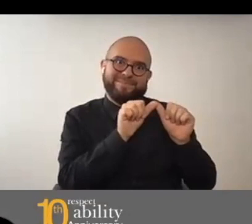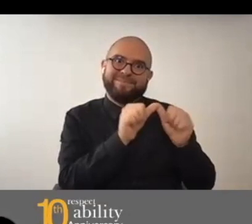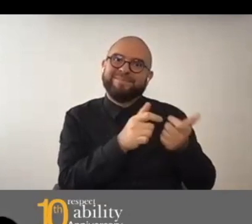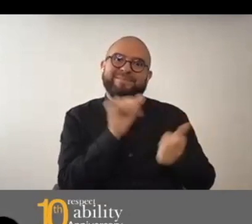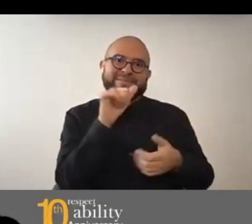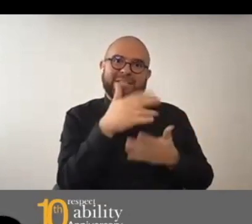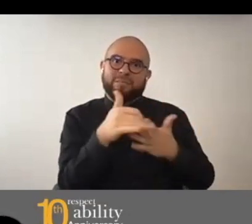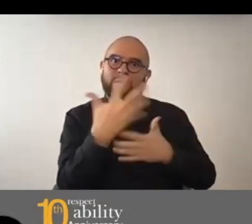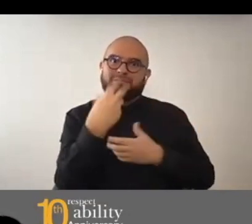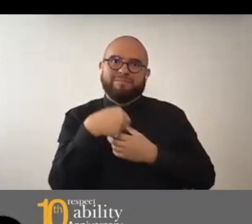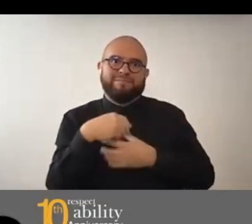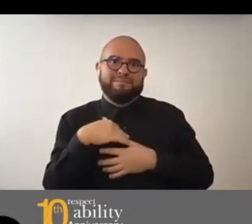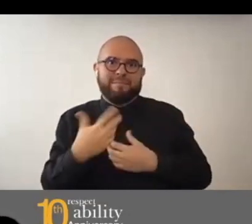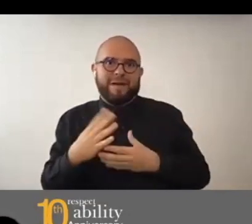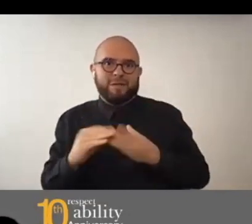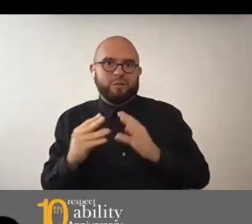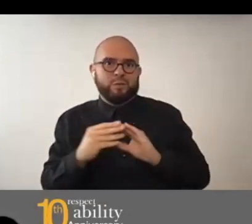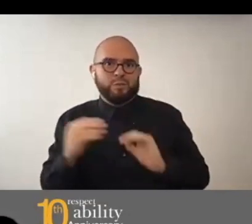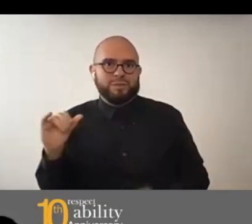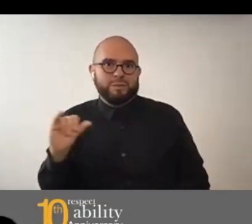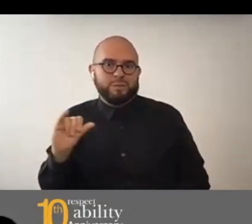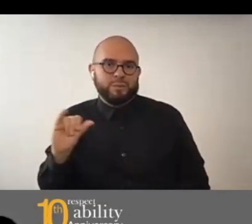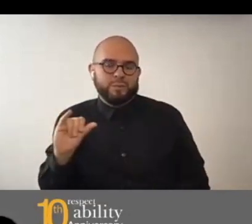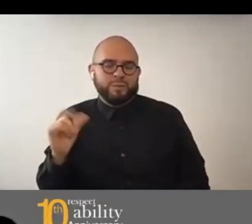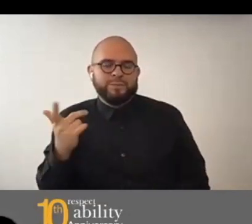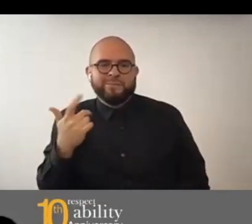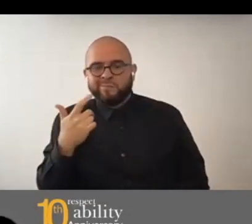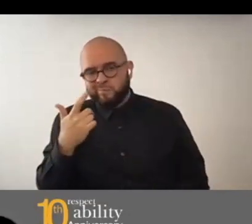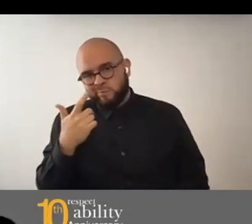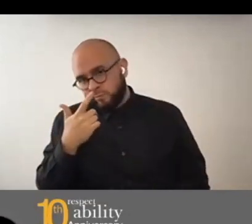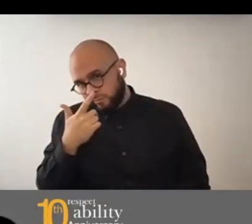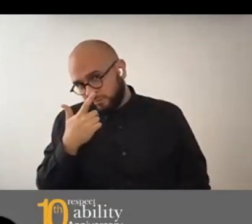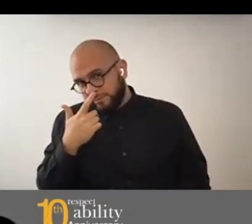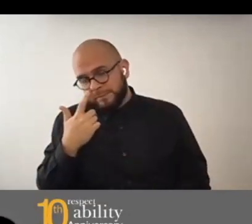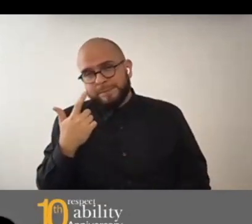story. I would